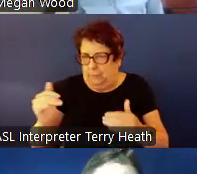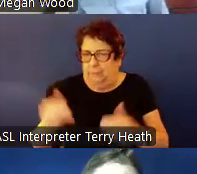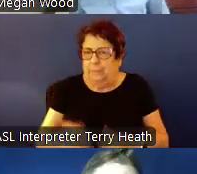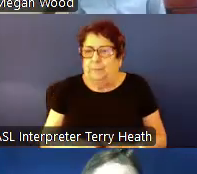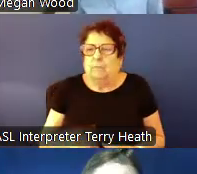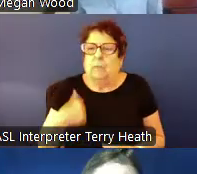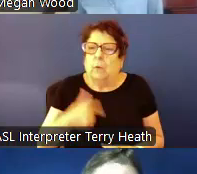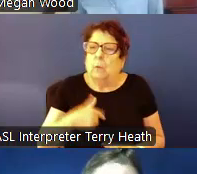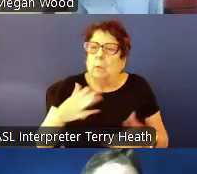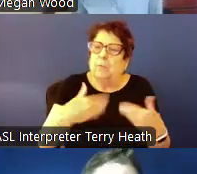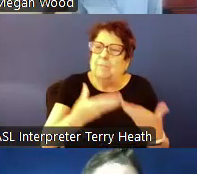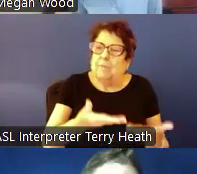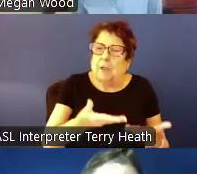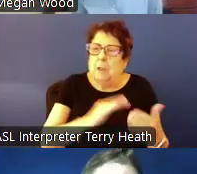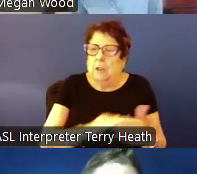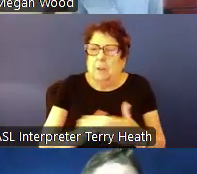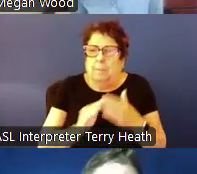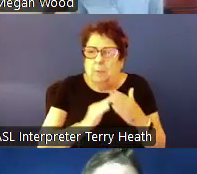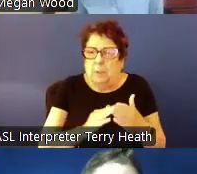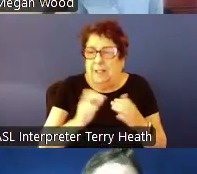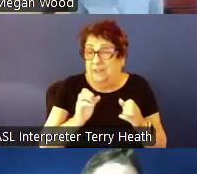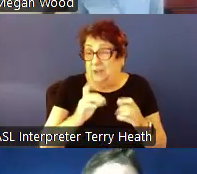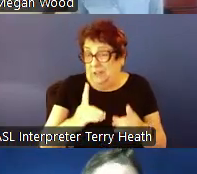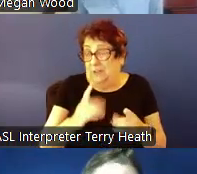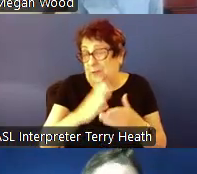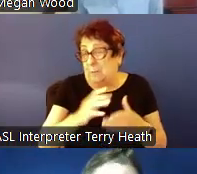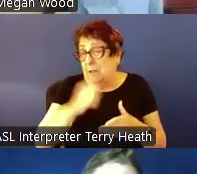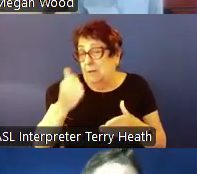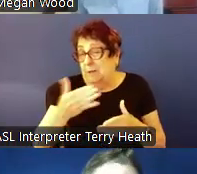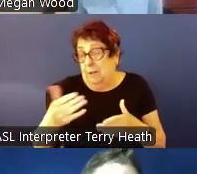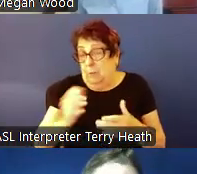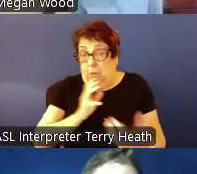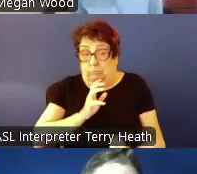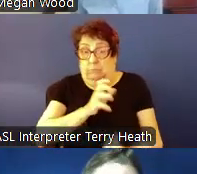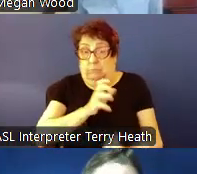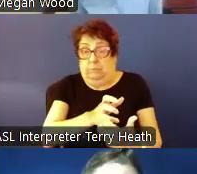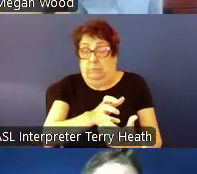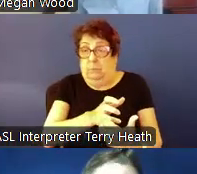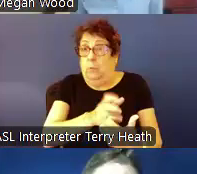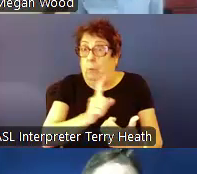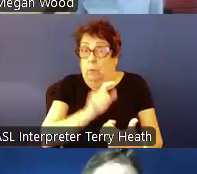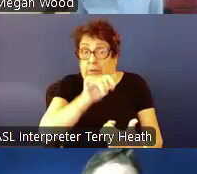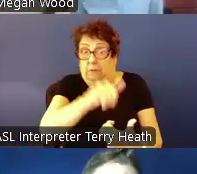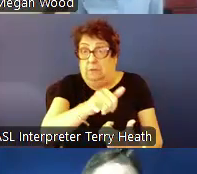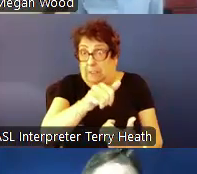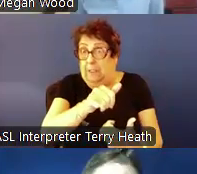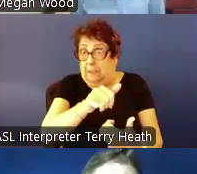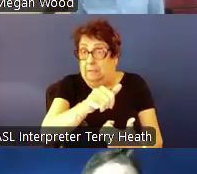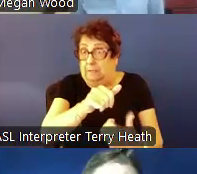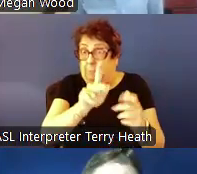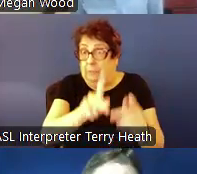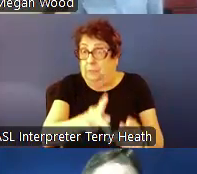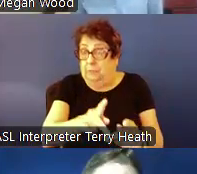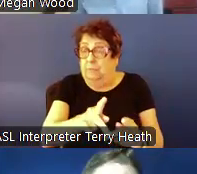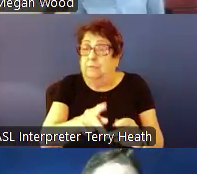have the ability to meet people where they are, which is really wonderful. But I am just one attorney in an office that,